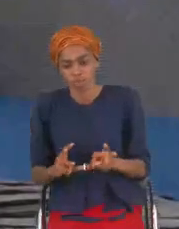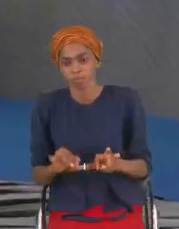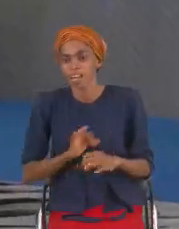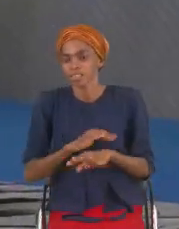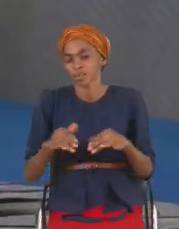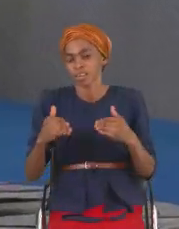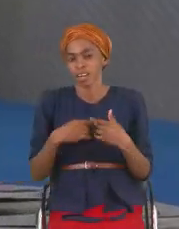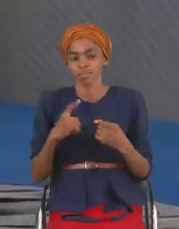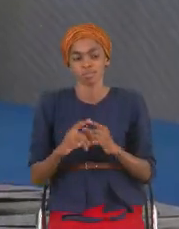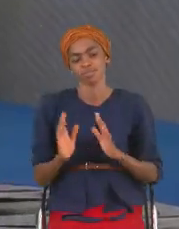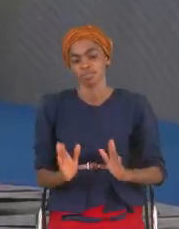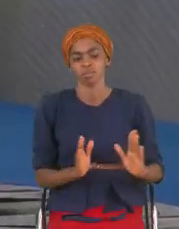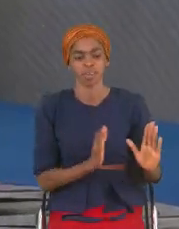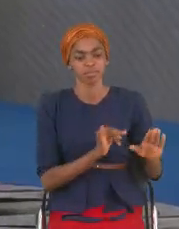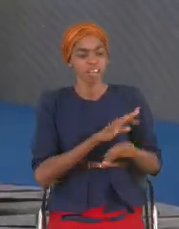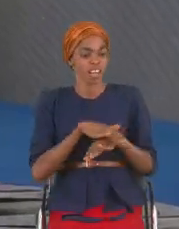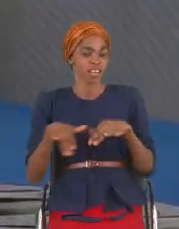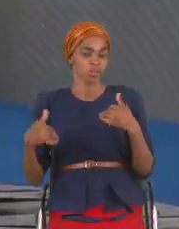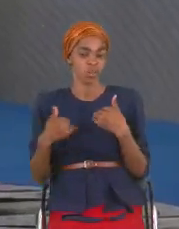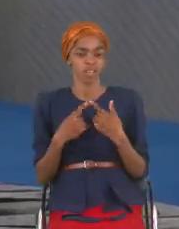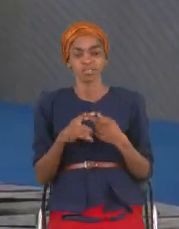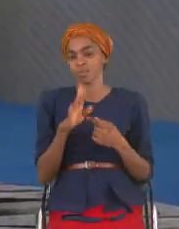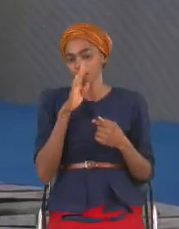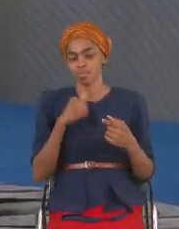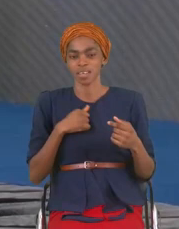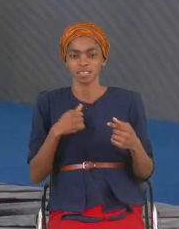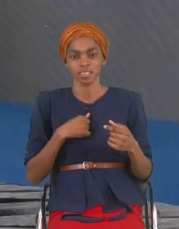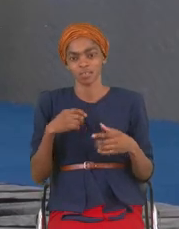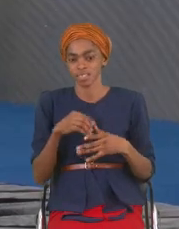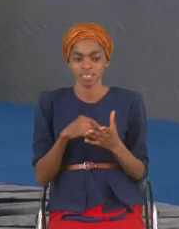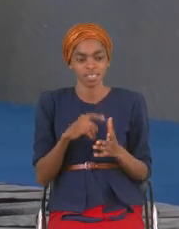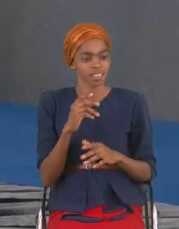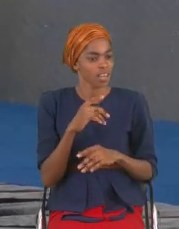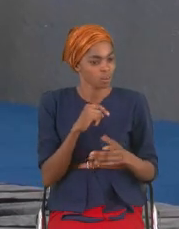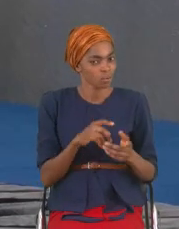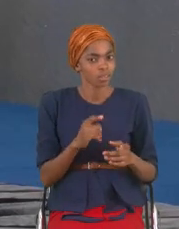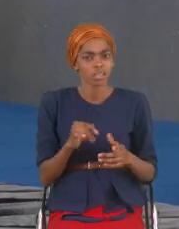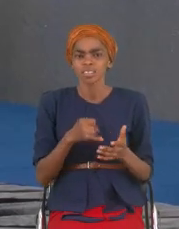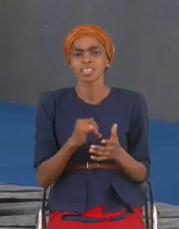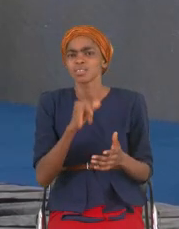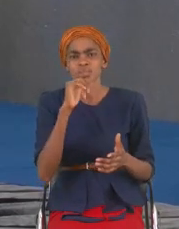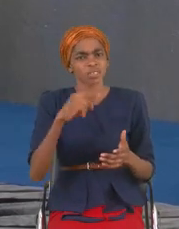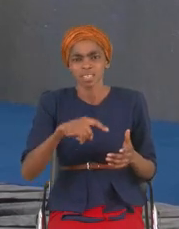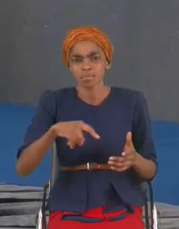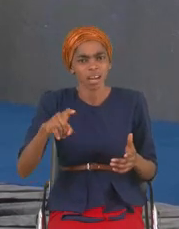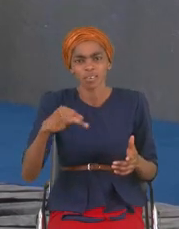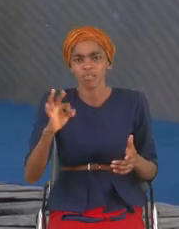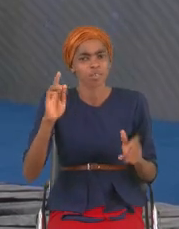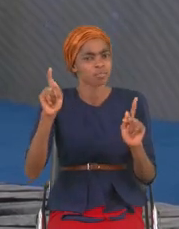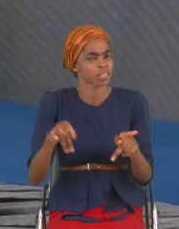to prepare, I don't have to be my best in this occasion now, that's not the mark of a